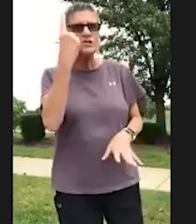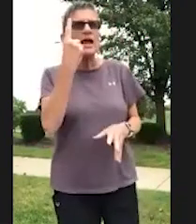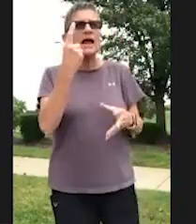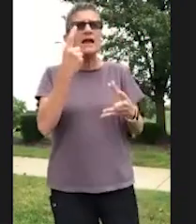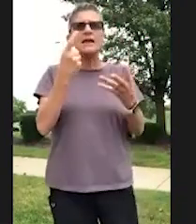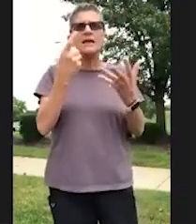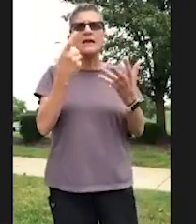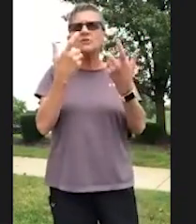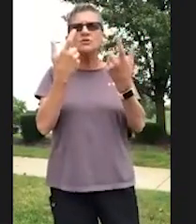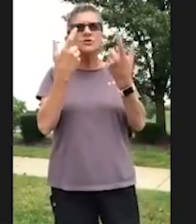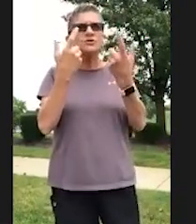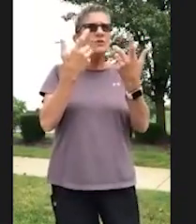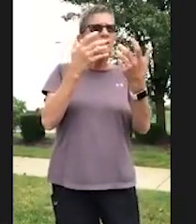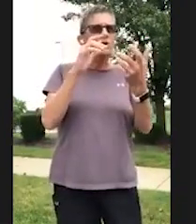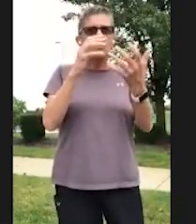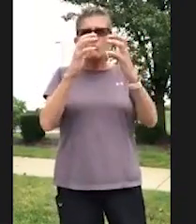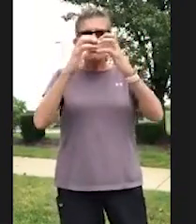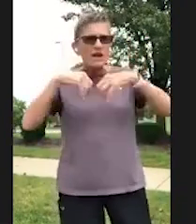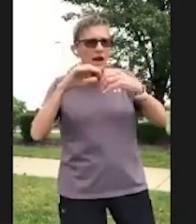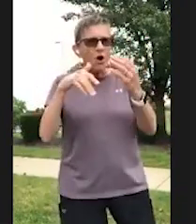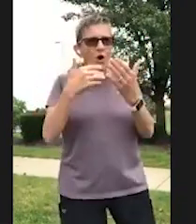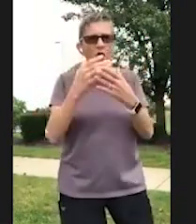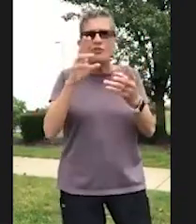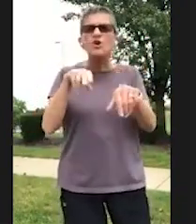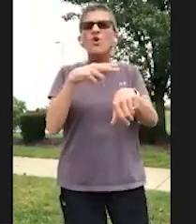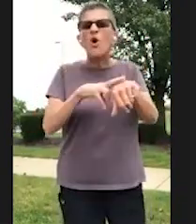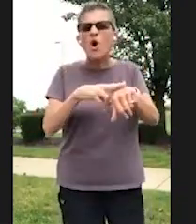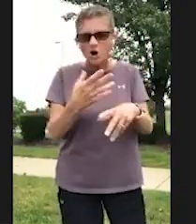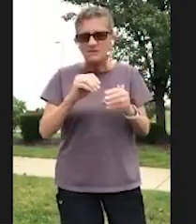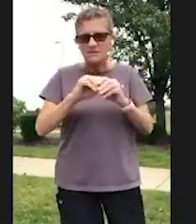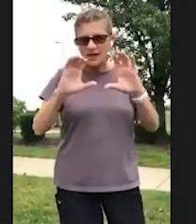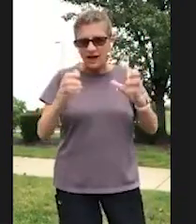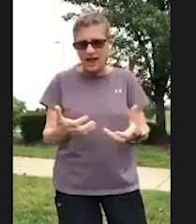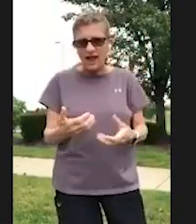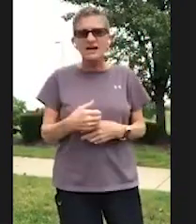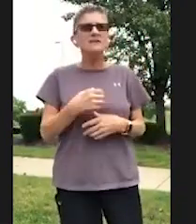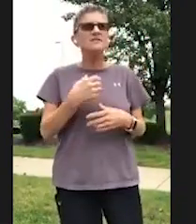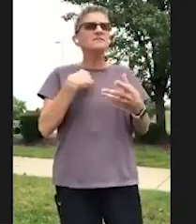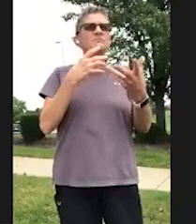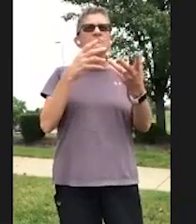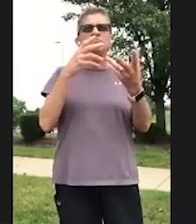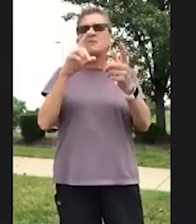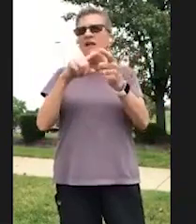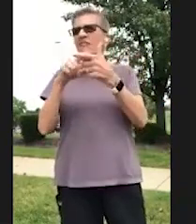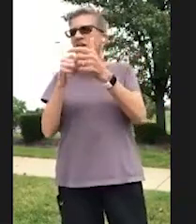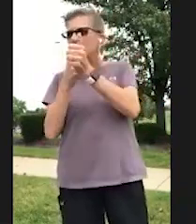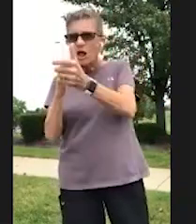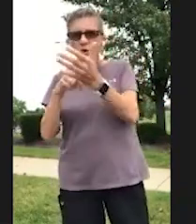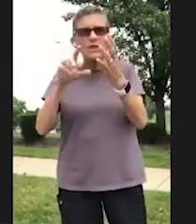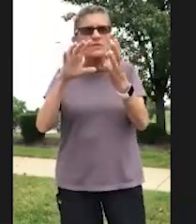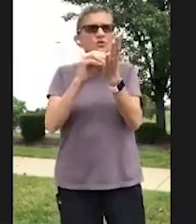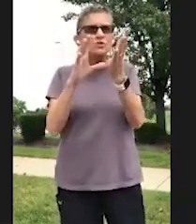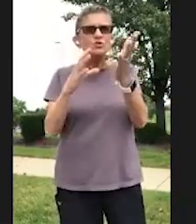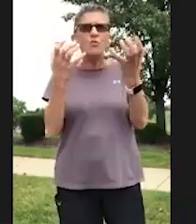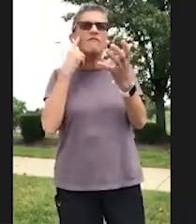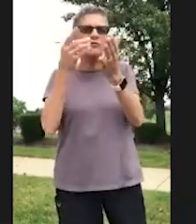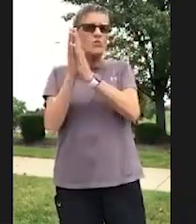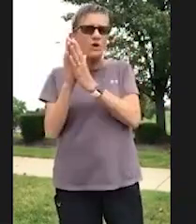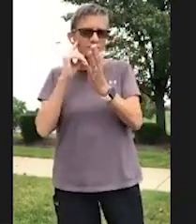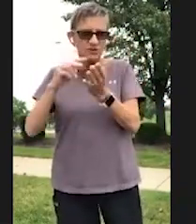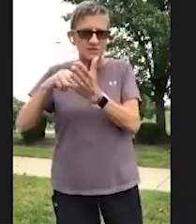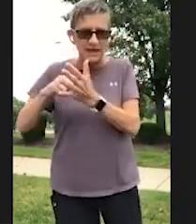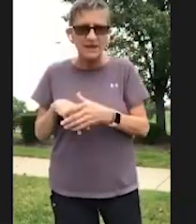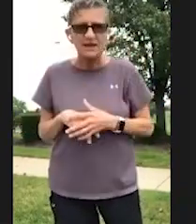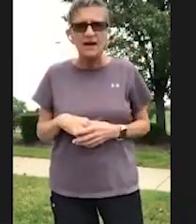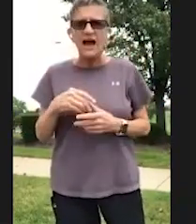classroom standing norms by doing my best to empathize with the student who made the request to stand. Obviously, it's impossible for